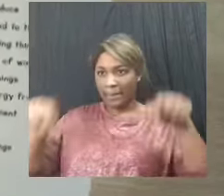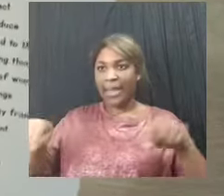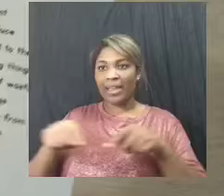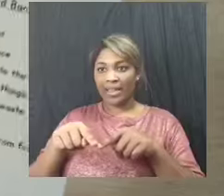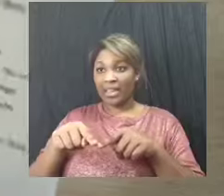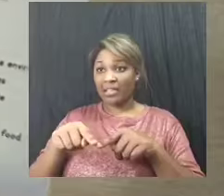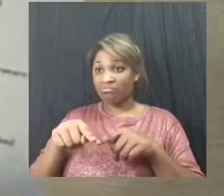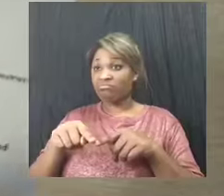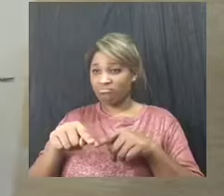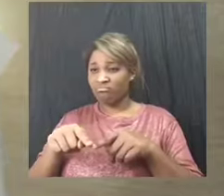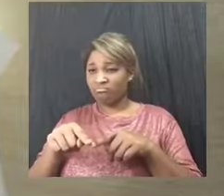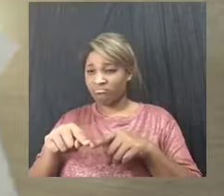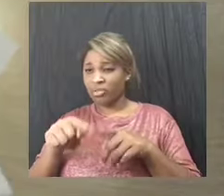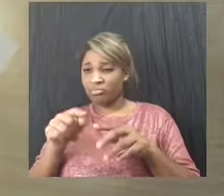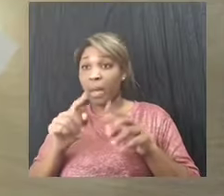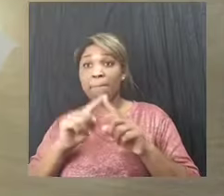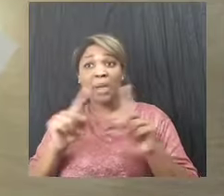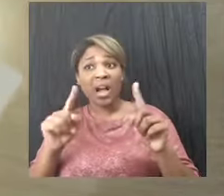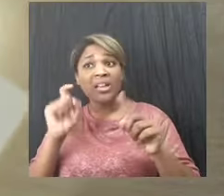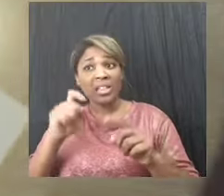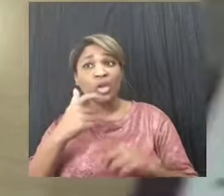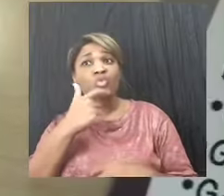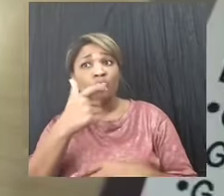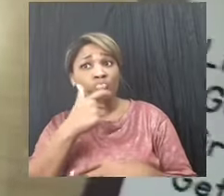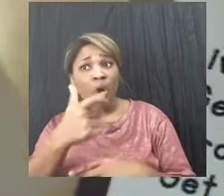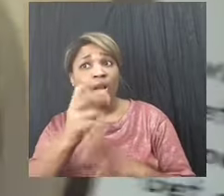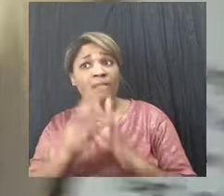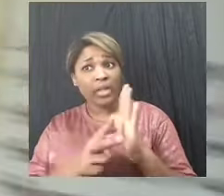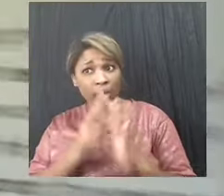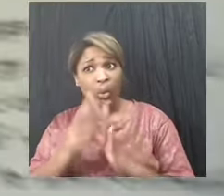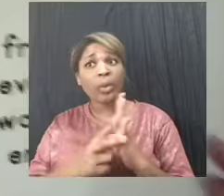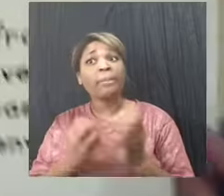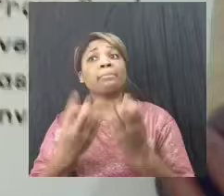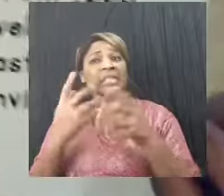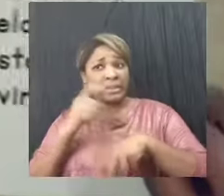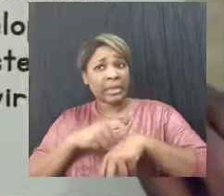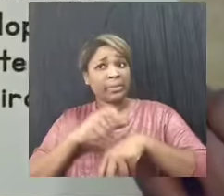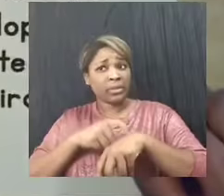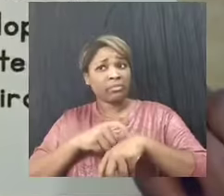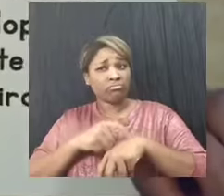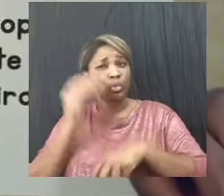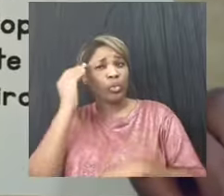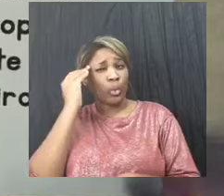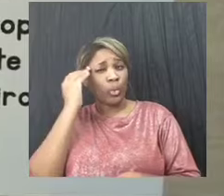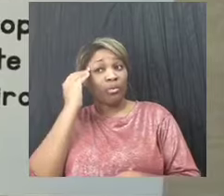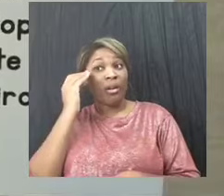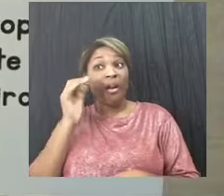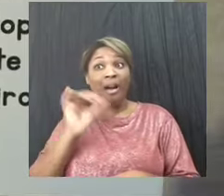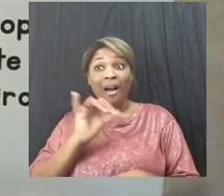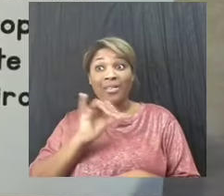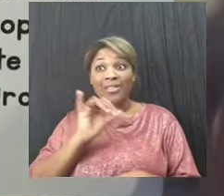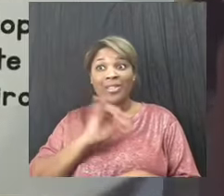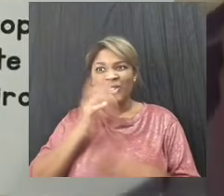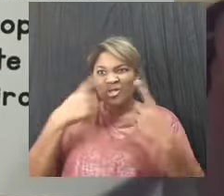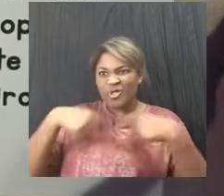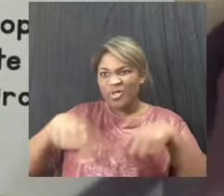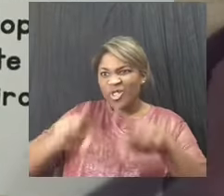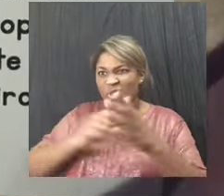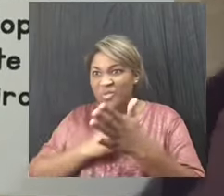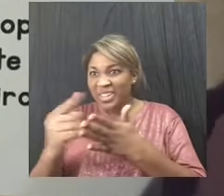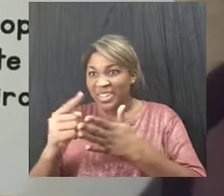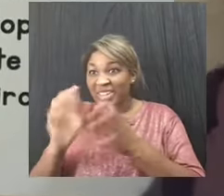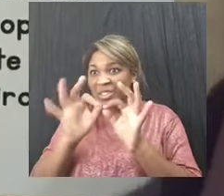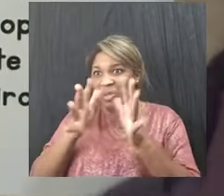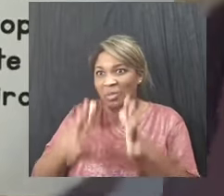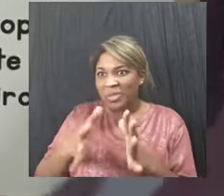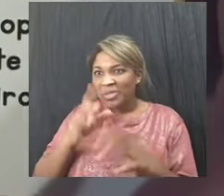video several times because you want to make sure you know it. Also, when we meet during the week, the interpreters will test you on some of these